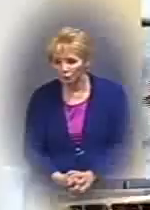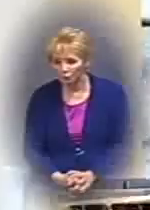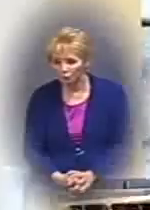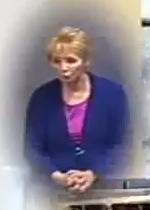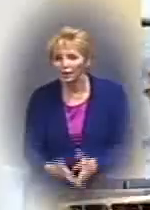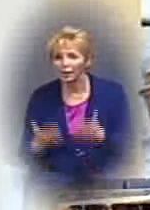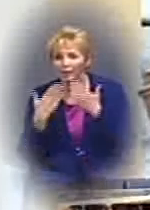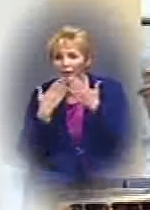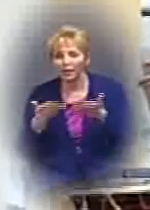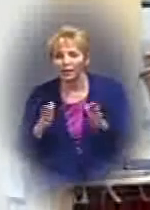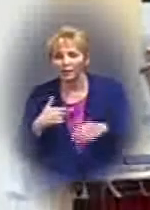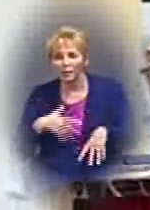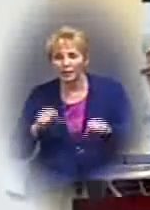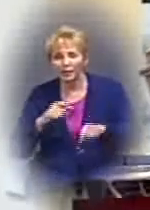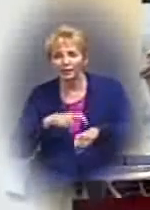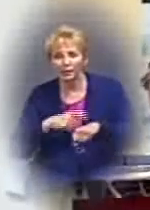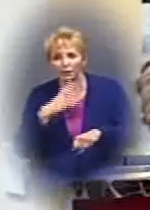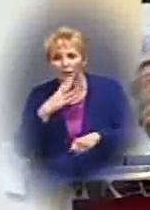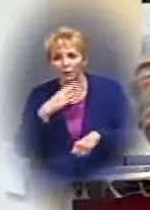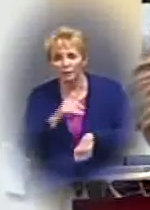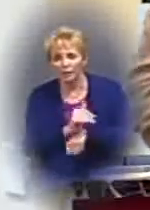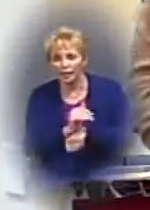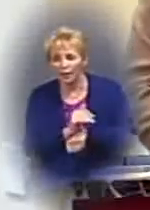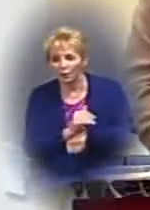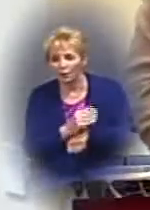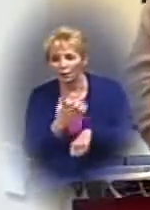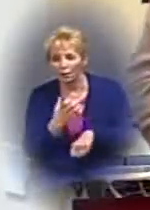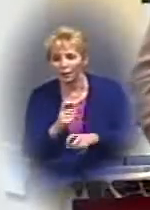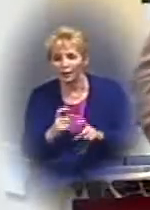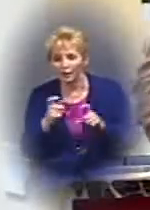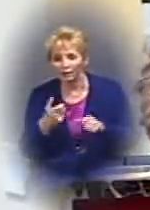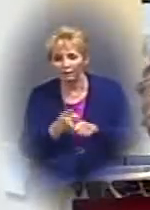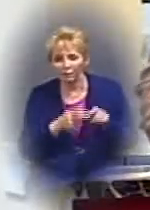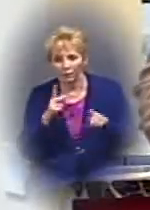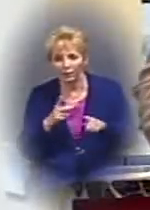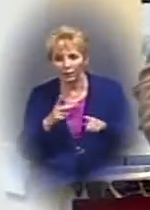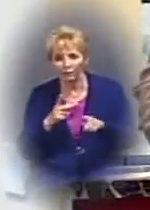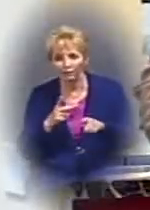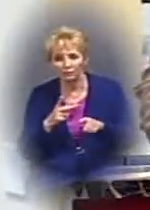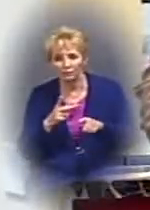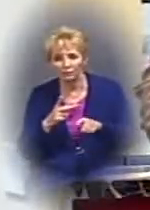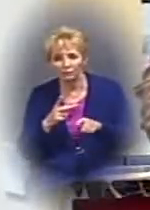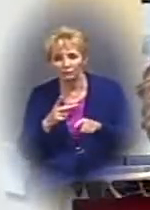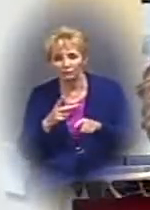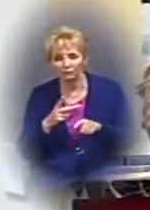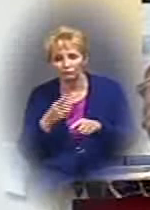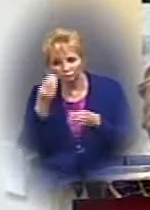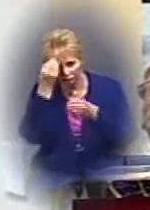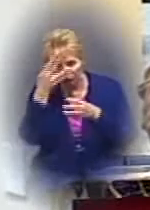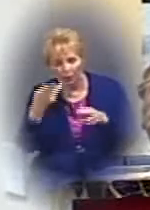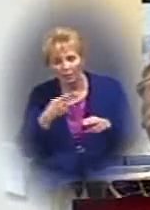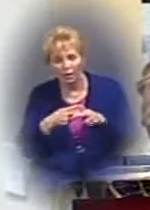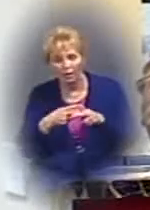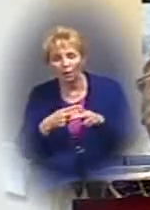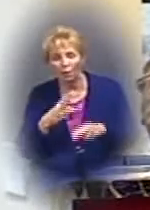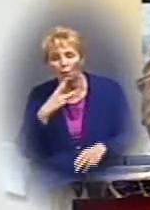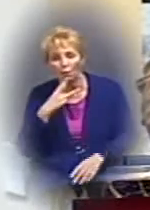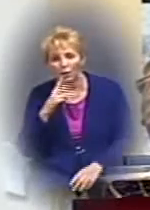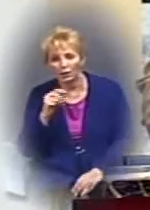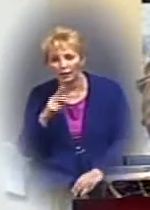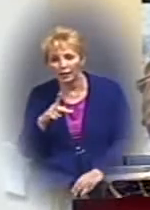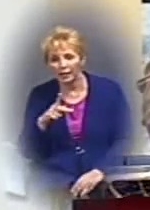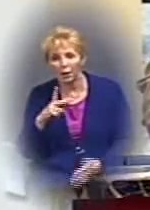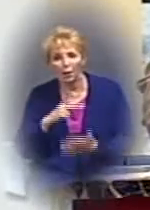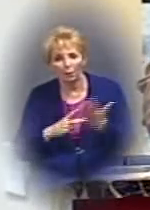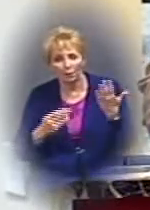Thank you for allowing me to take some time to talk tonight. Just wanted to give everybody an update on our water tank maintenance project. It's